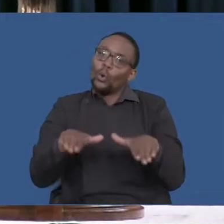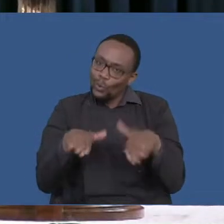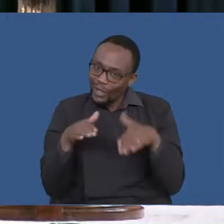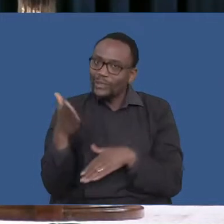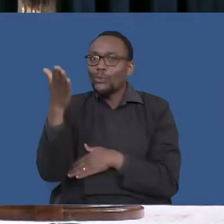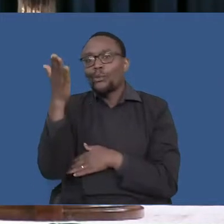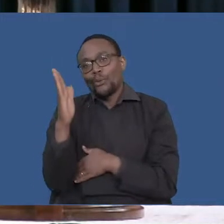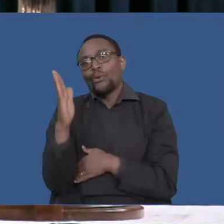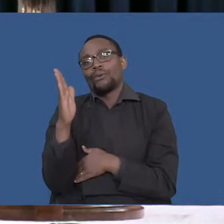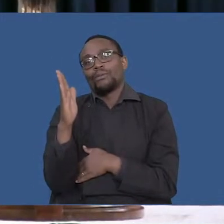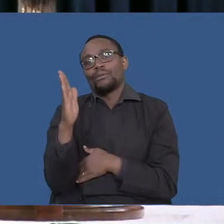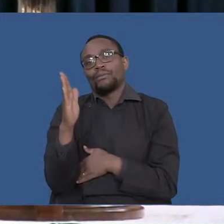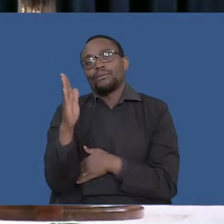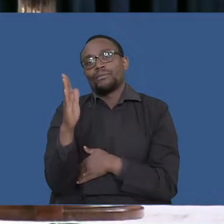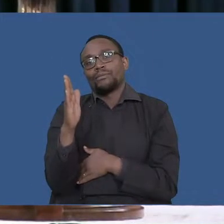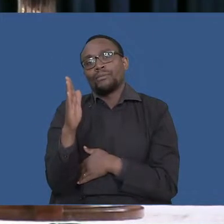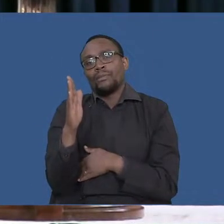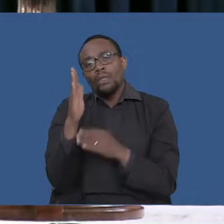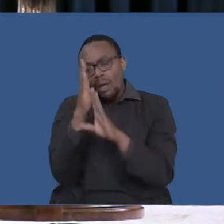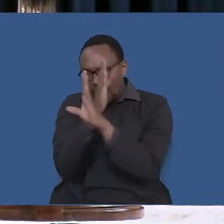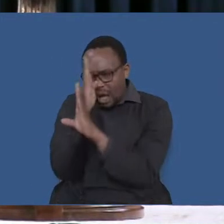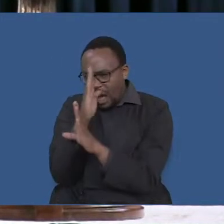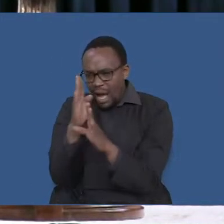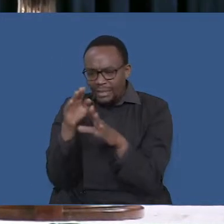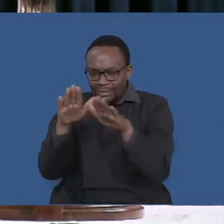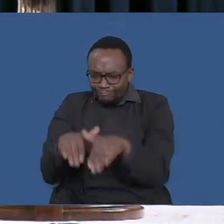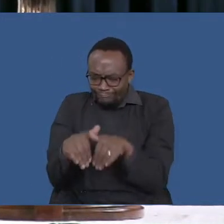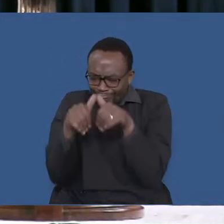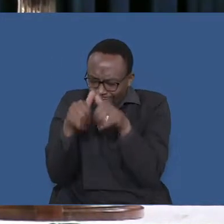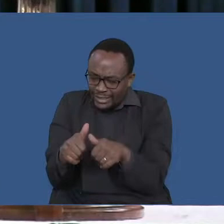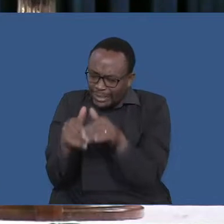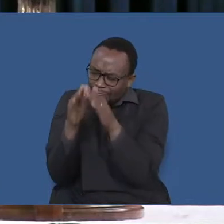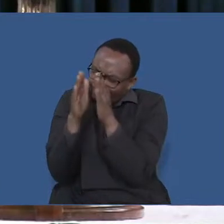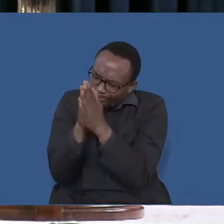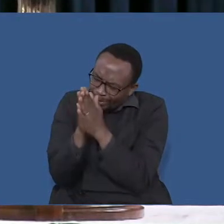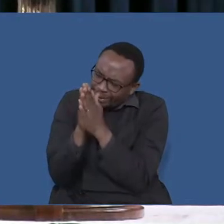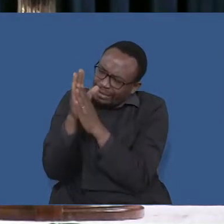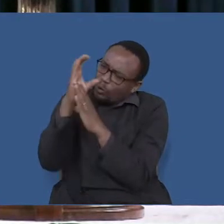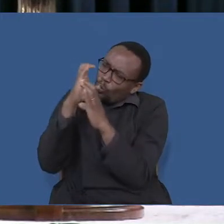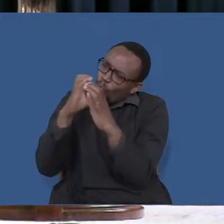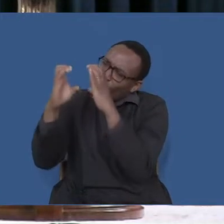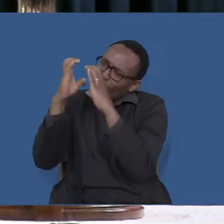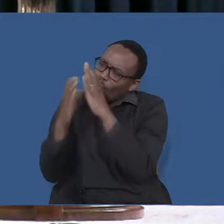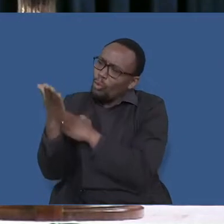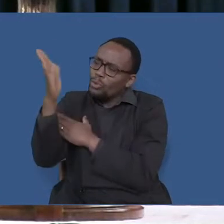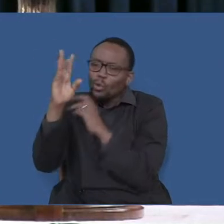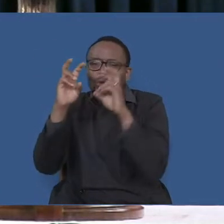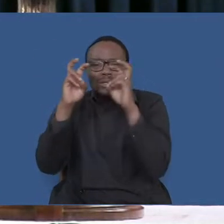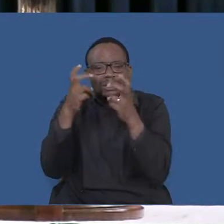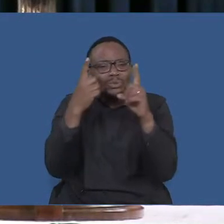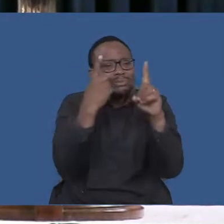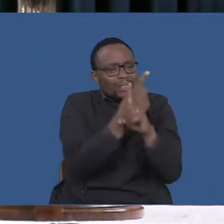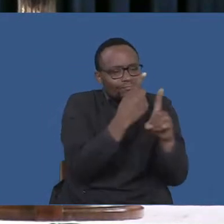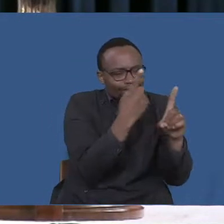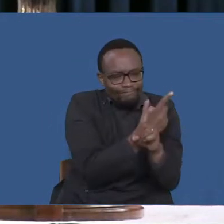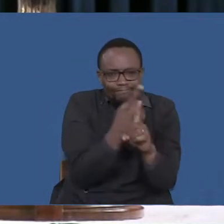Lord. Lock yourself in the closet. Go down on your knees. Talk to God about that issue. It doesn't matter what it